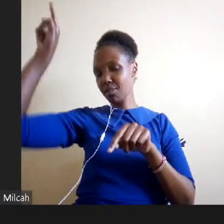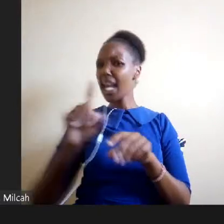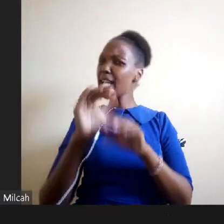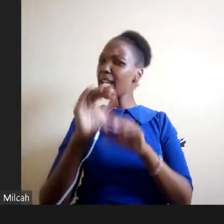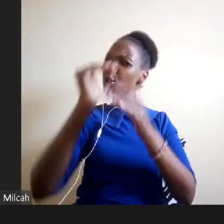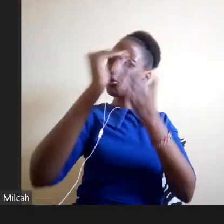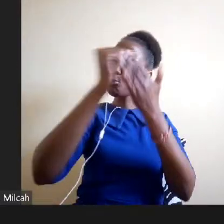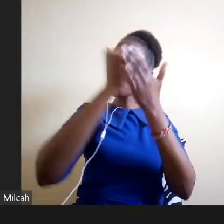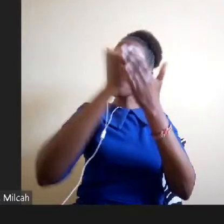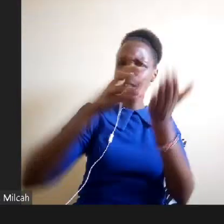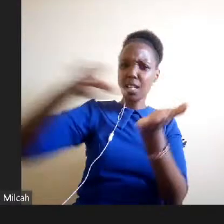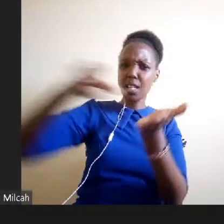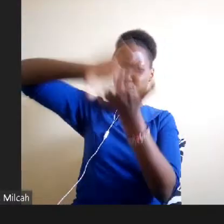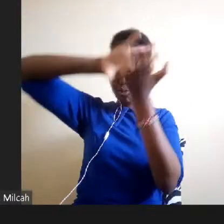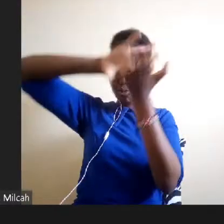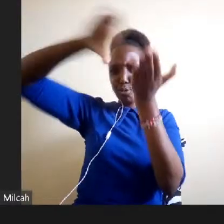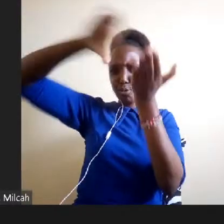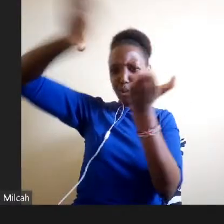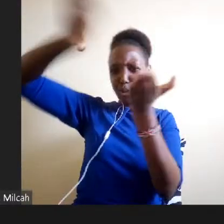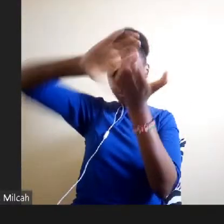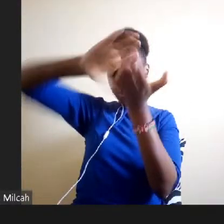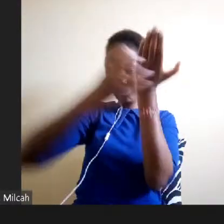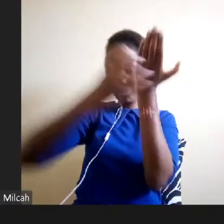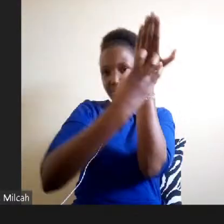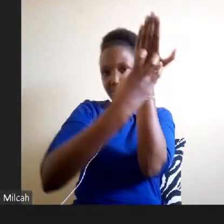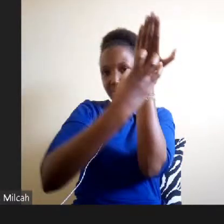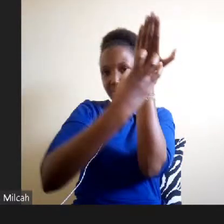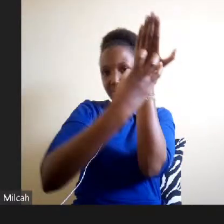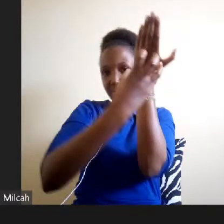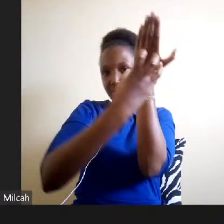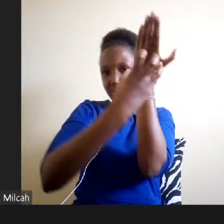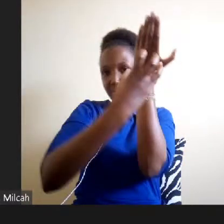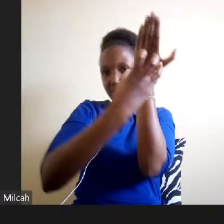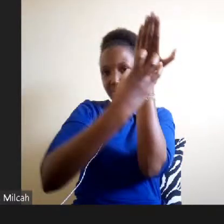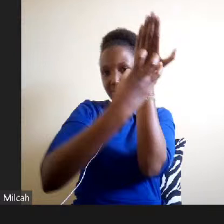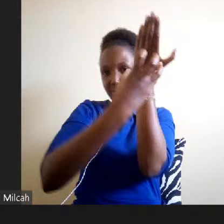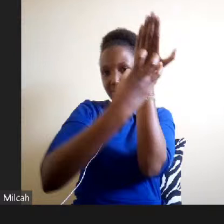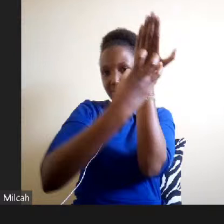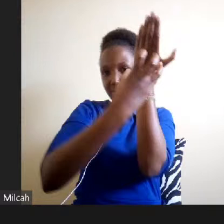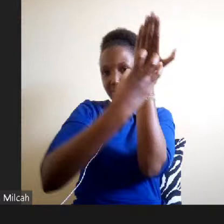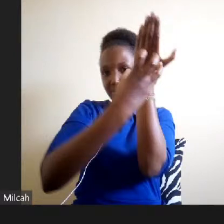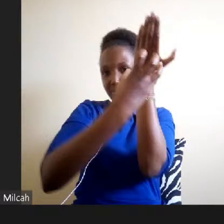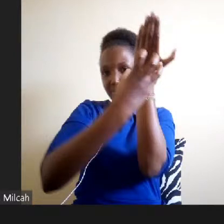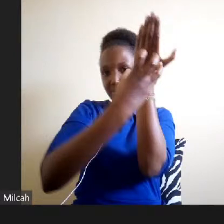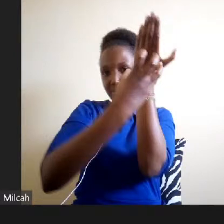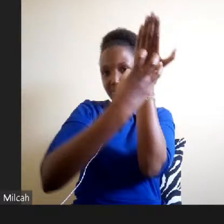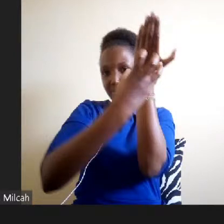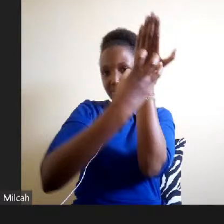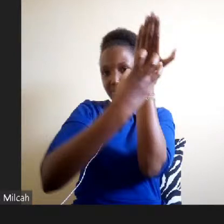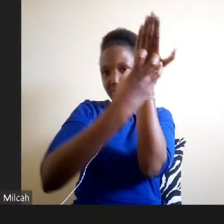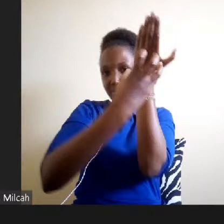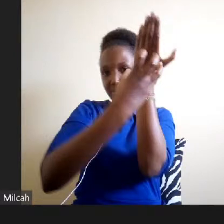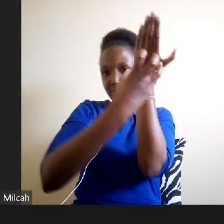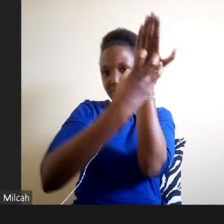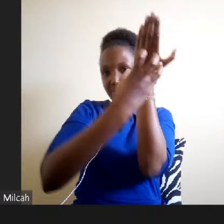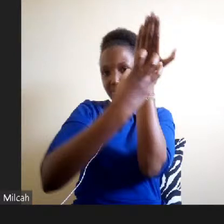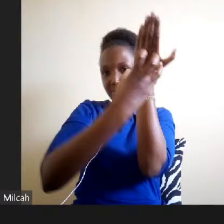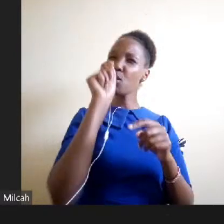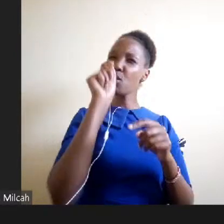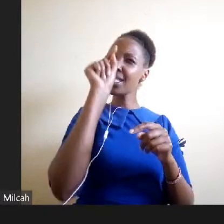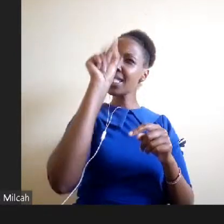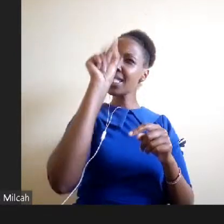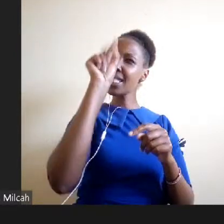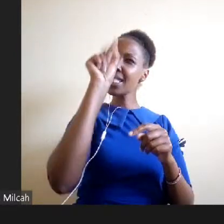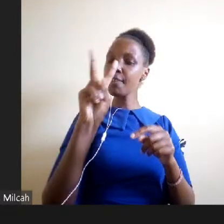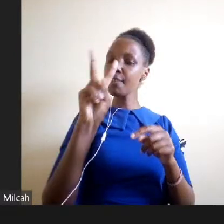our children can watch. And also, remember last week when we were discussing about screen time, this particular link, Family